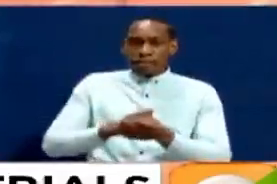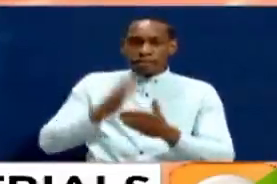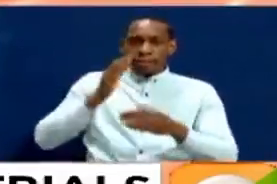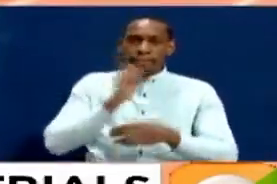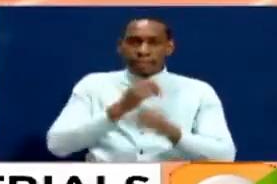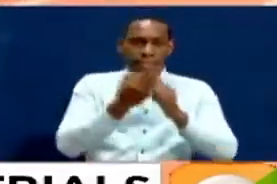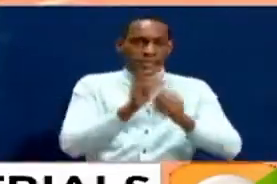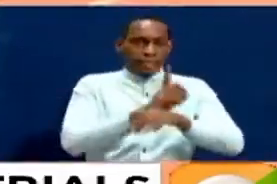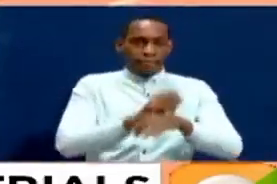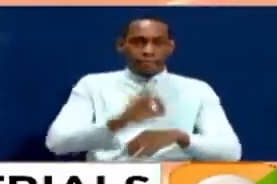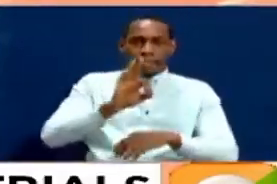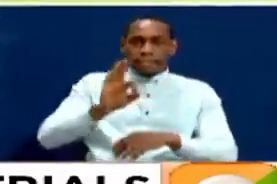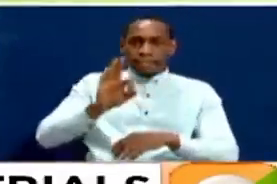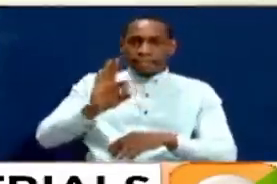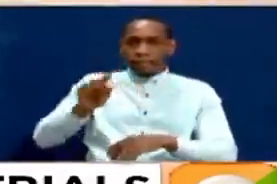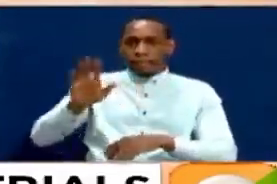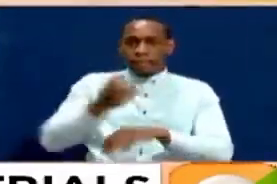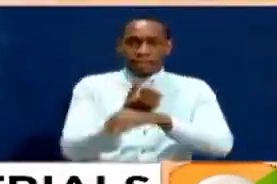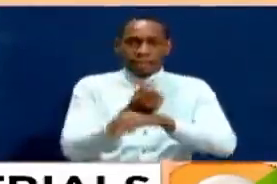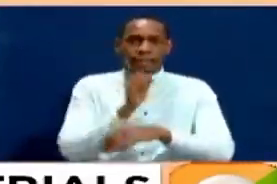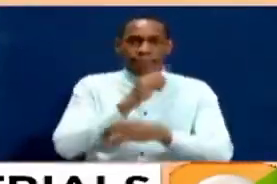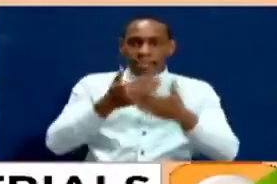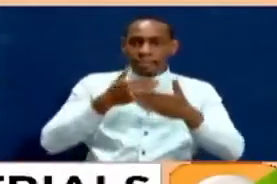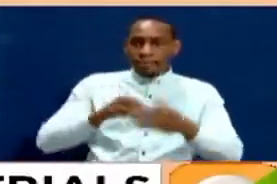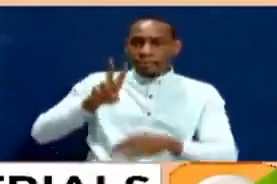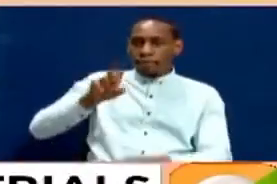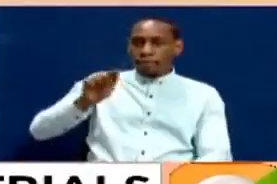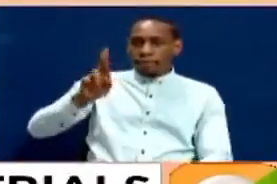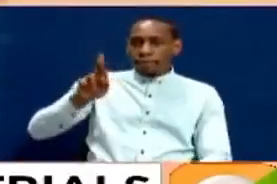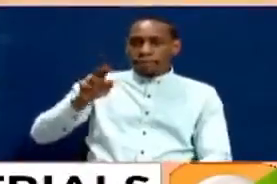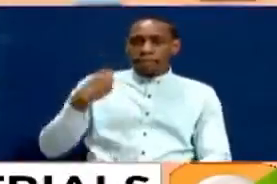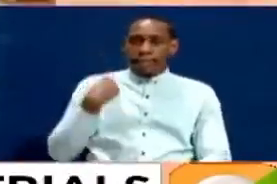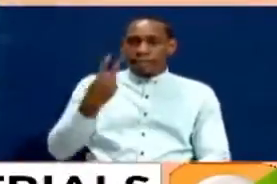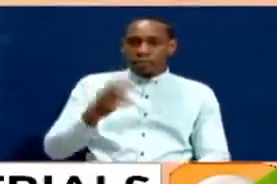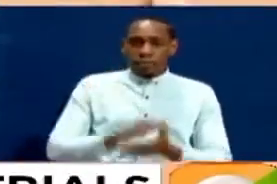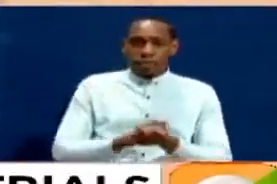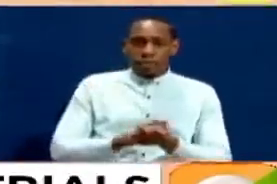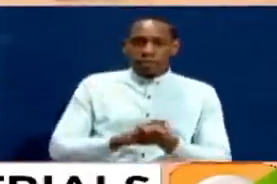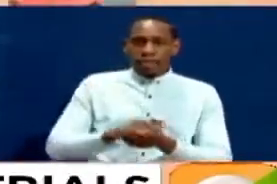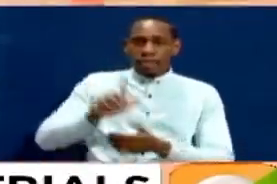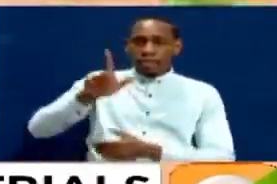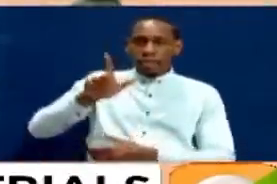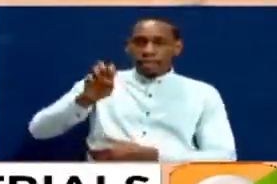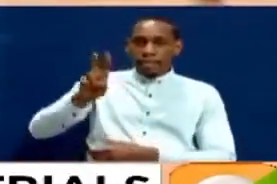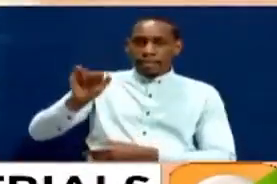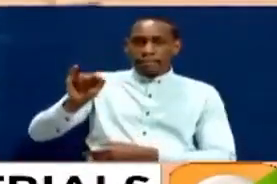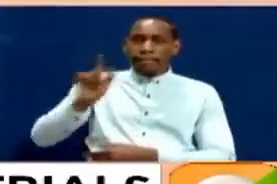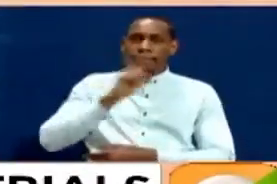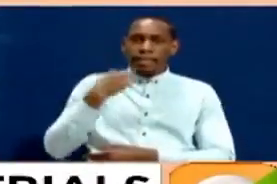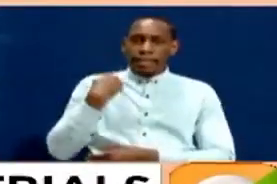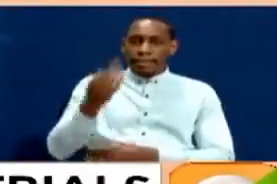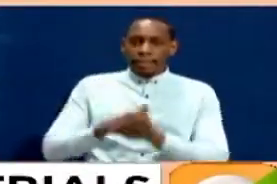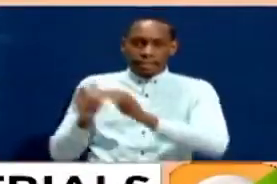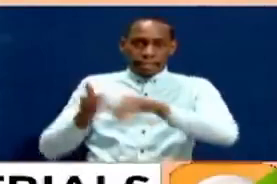at 13 minutes 33.5 seconds, finishing ahead of Victor Kimtai, who was second. Levi Chematot was third. In the